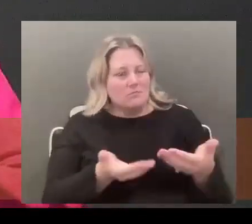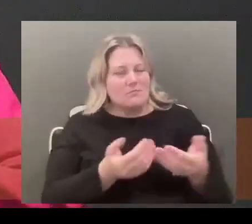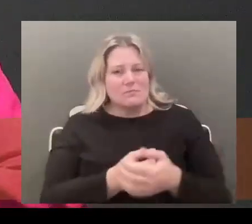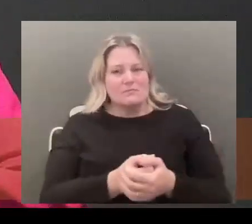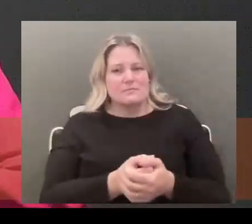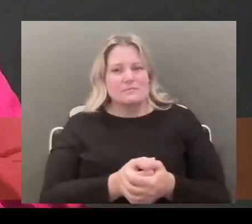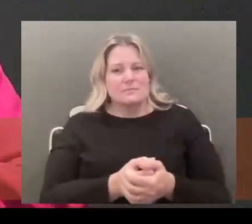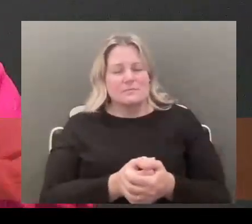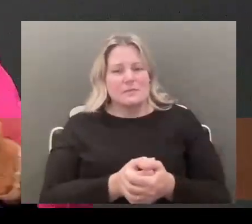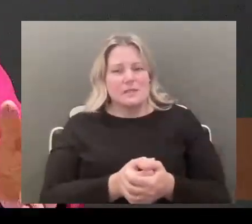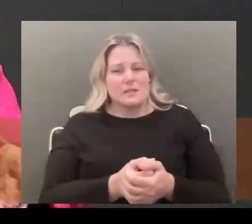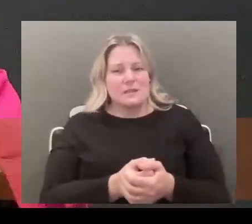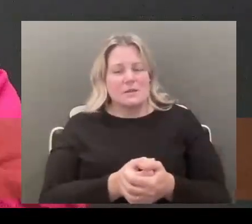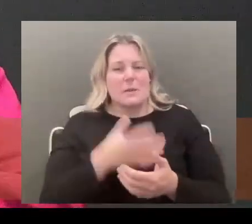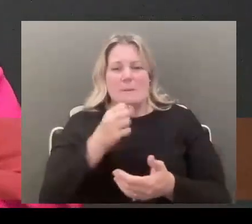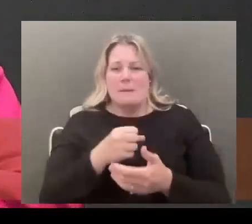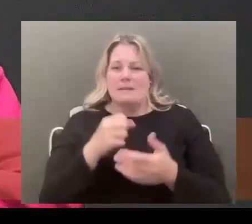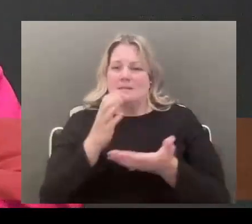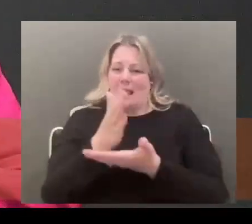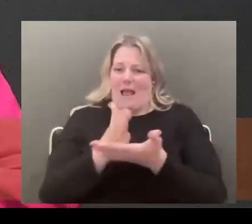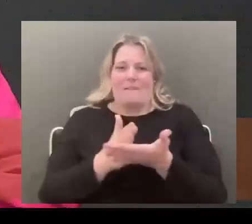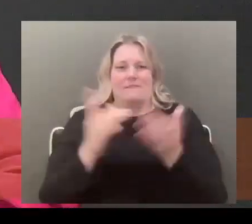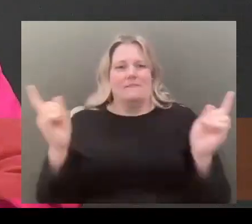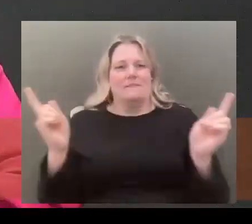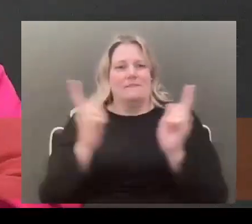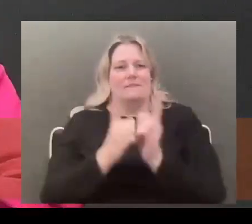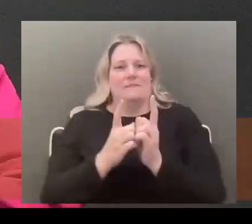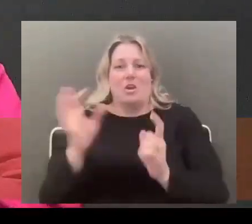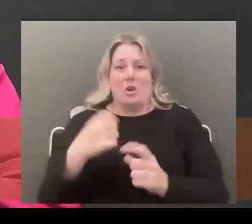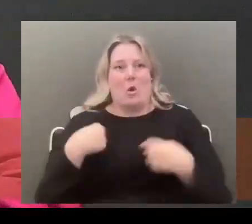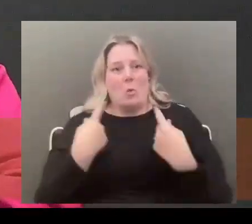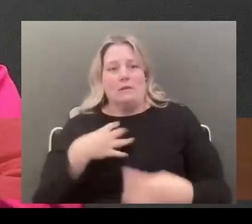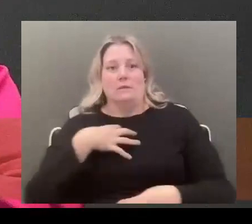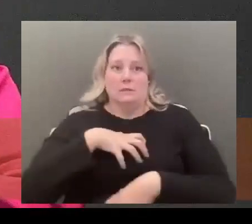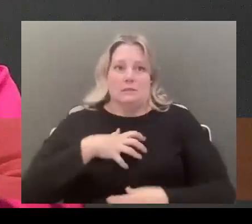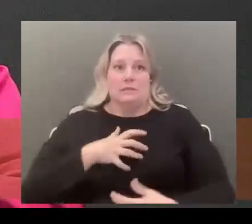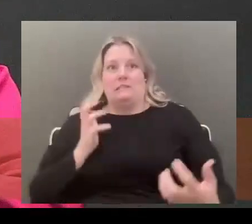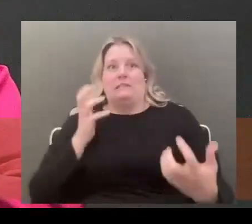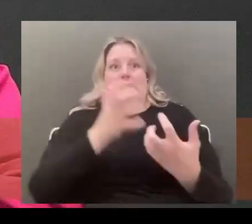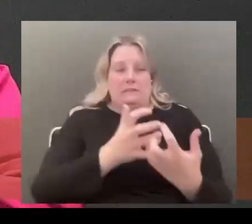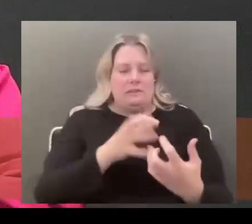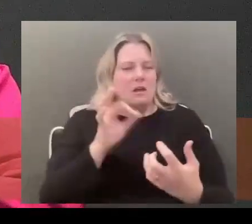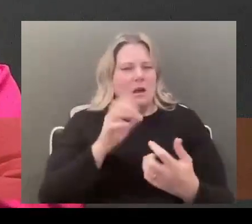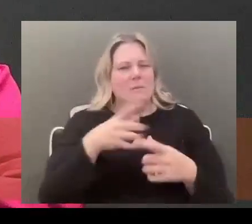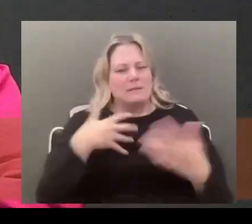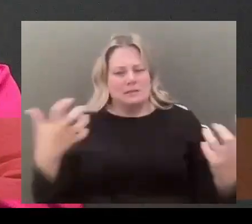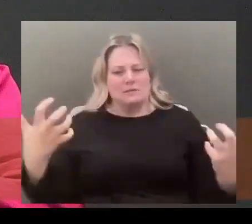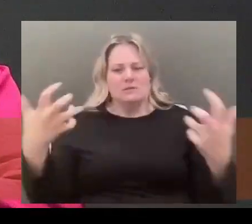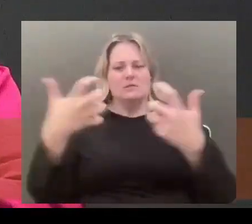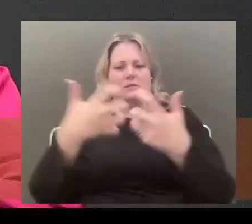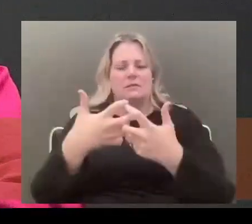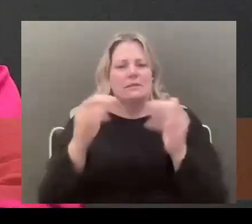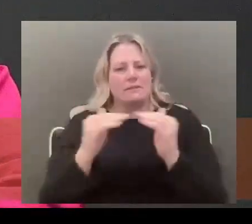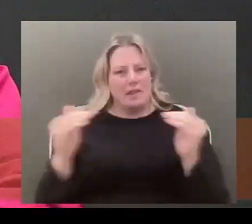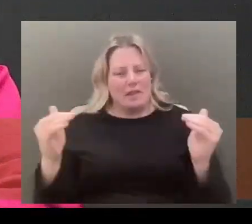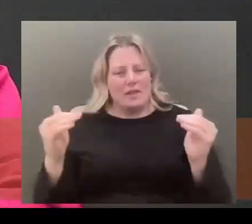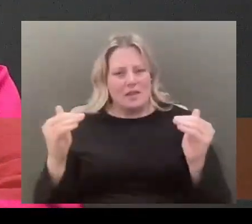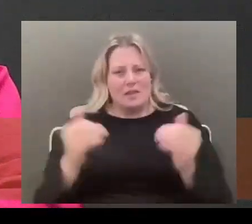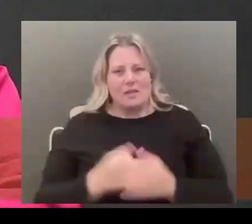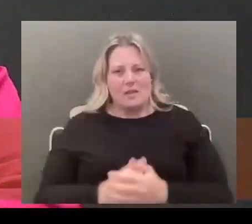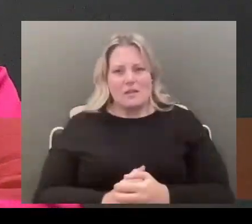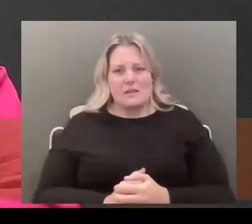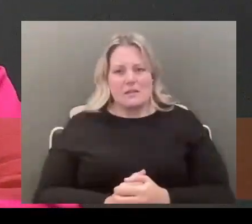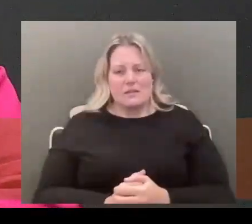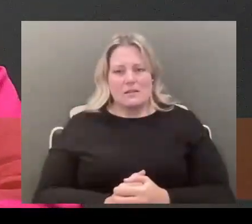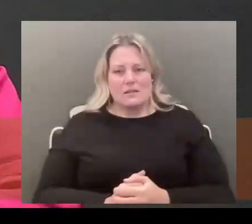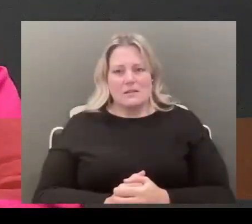at least to us, not us go all the way just because we're a minority. And I just question that about in terms